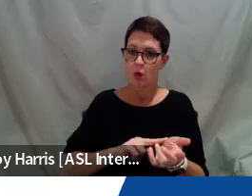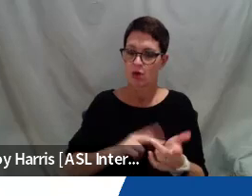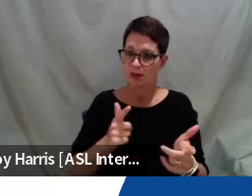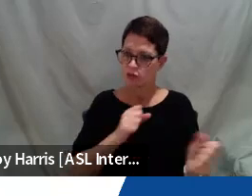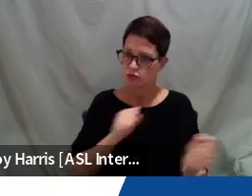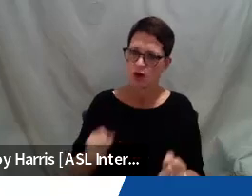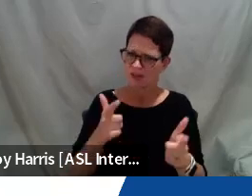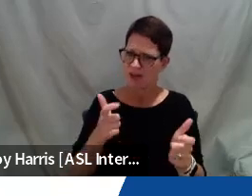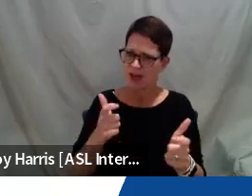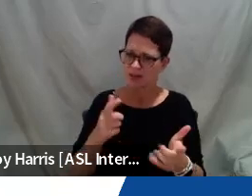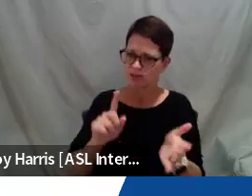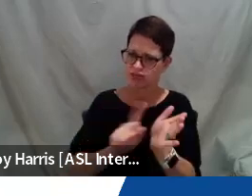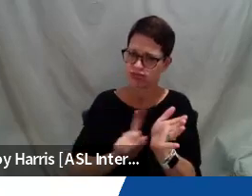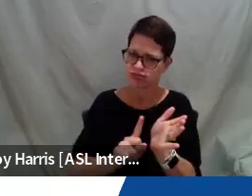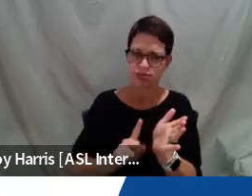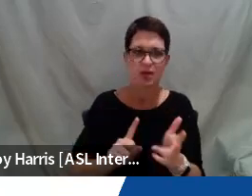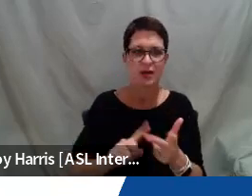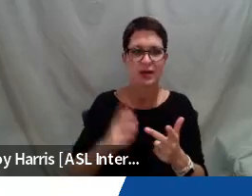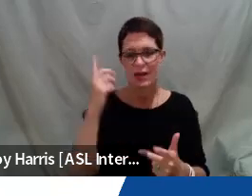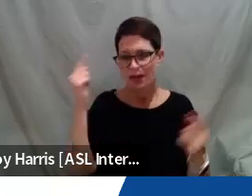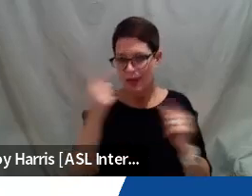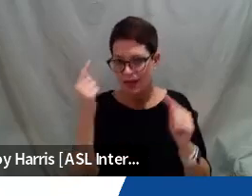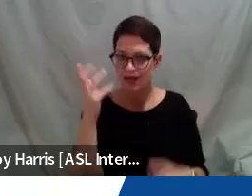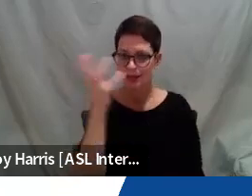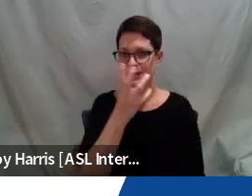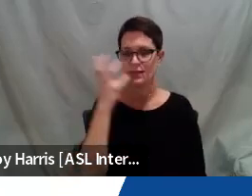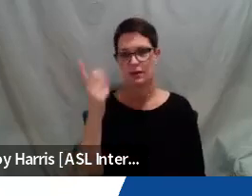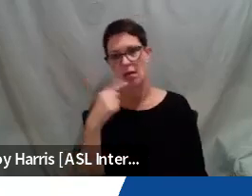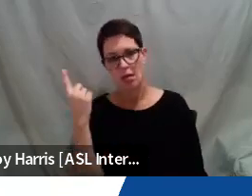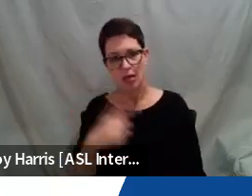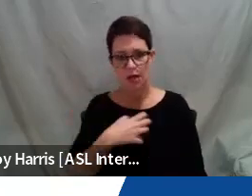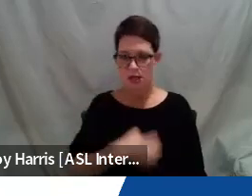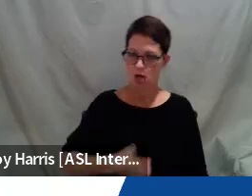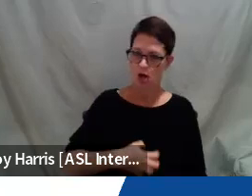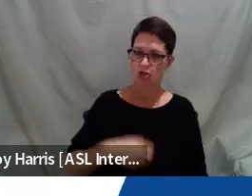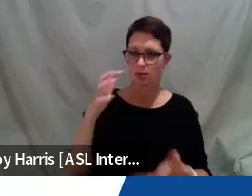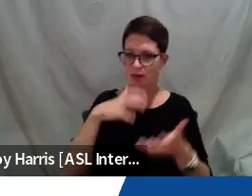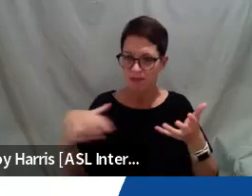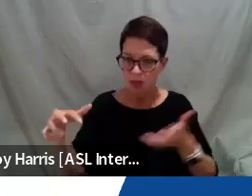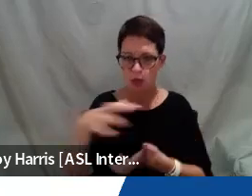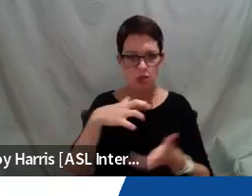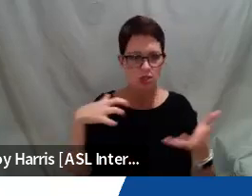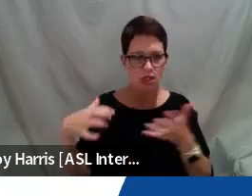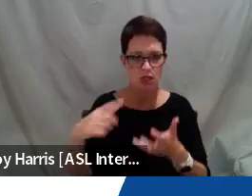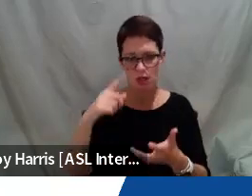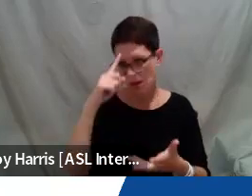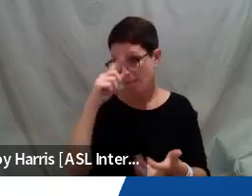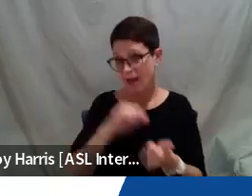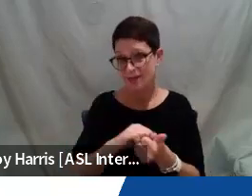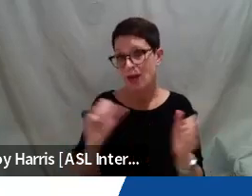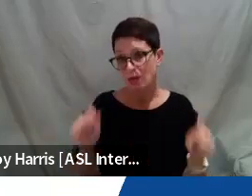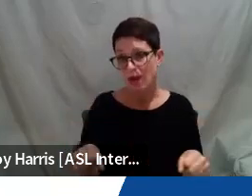pulses, headache, dizziness, nausea, confusion, losing consciousness, or passing